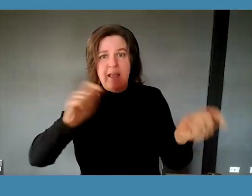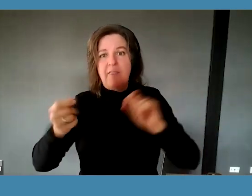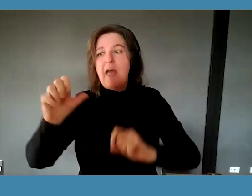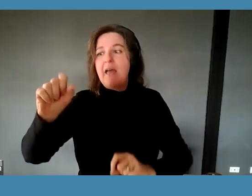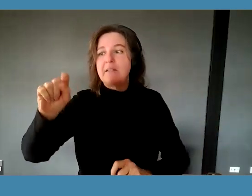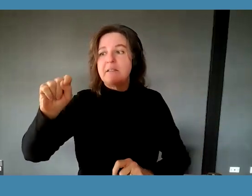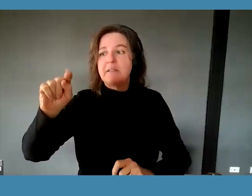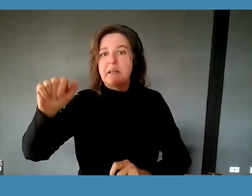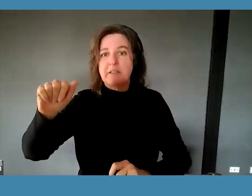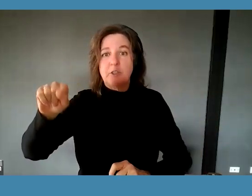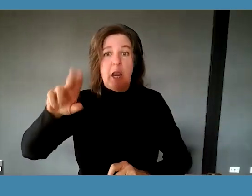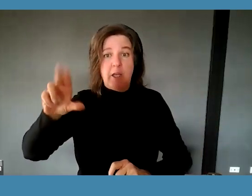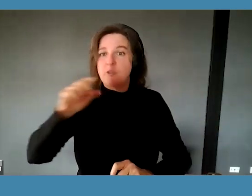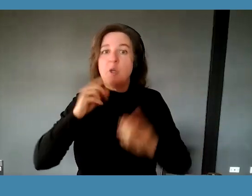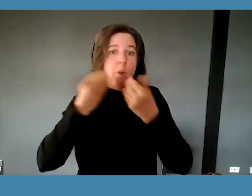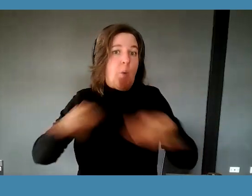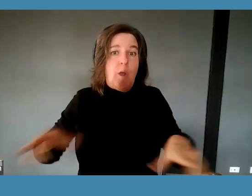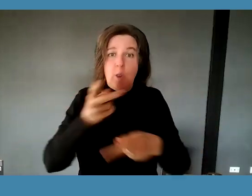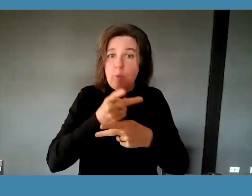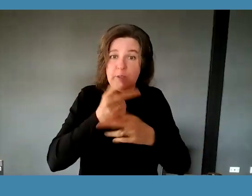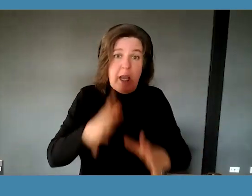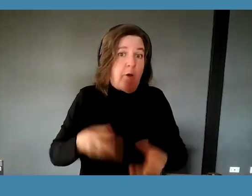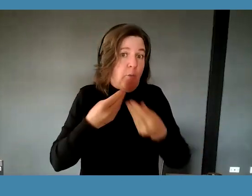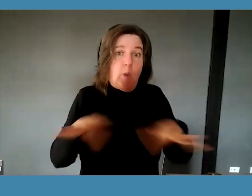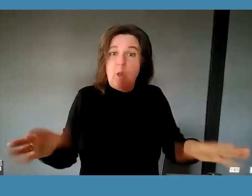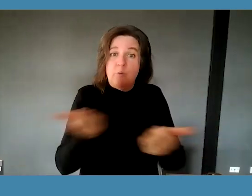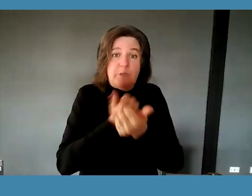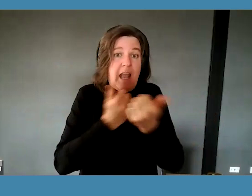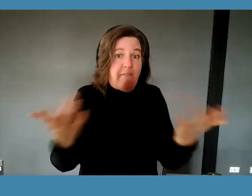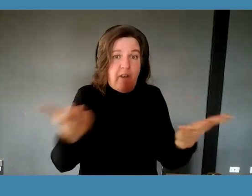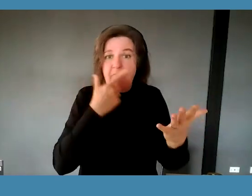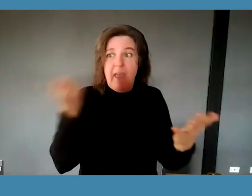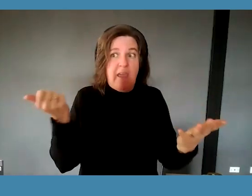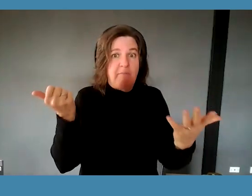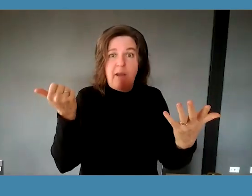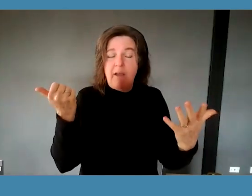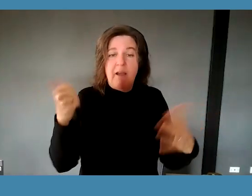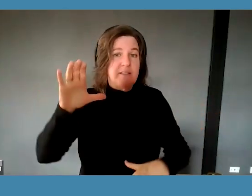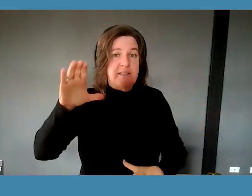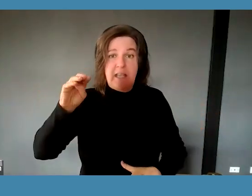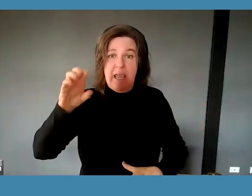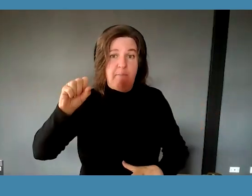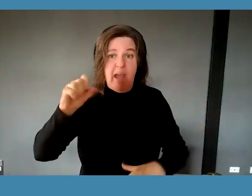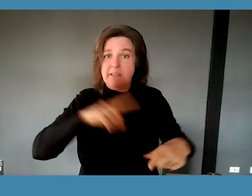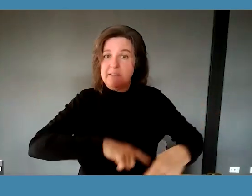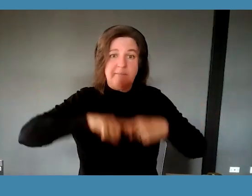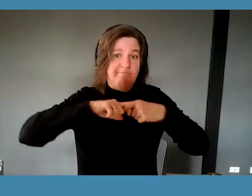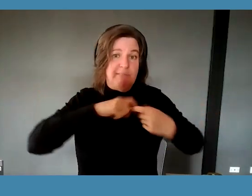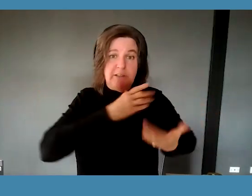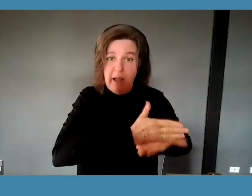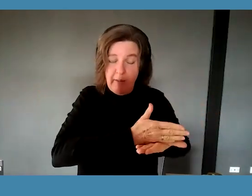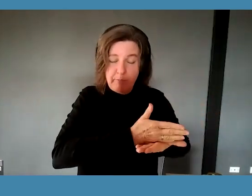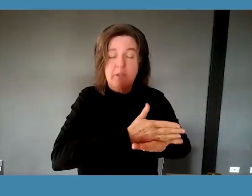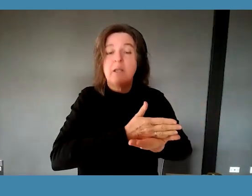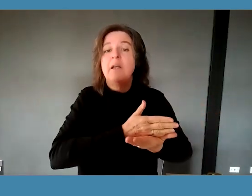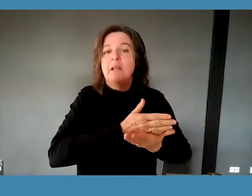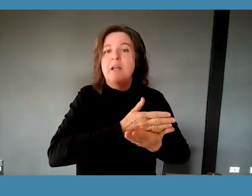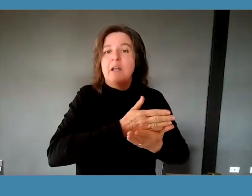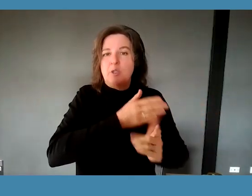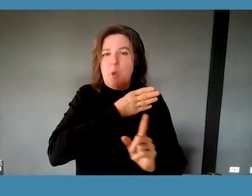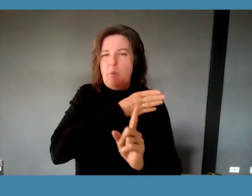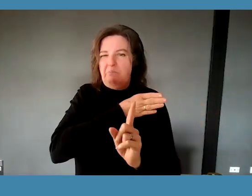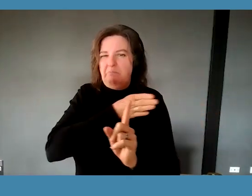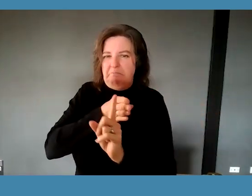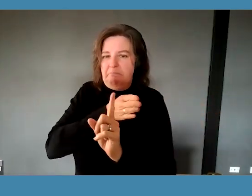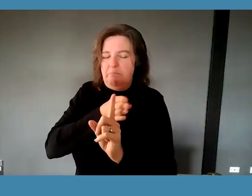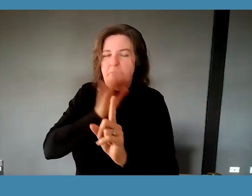you're going to lose everything because you're coming off CMS. So yeah, I would, heading up to that 22nd birthday, I would go ahead and contact the ADRC